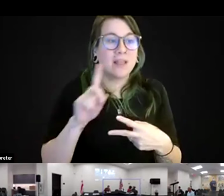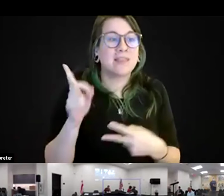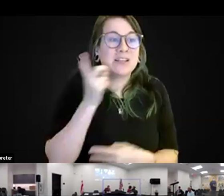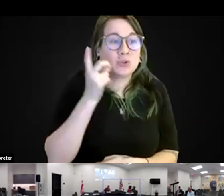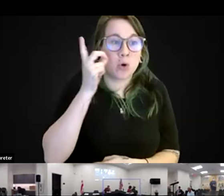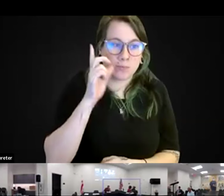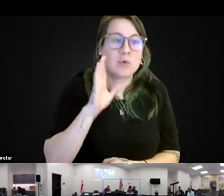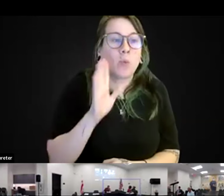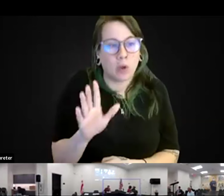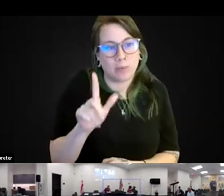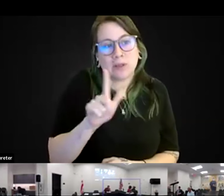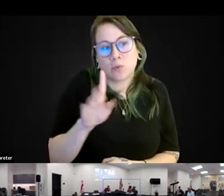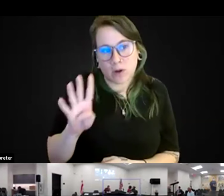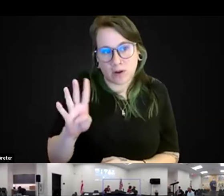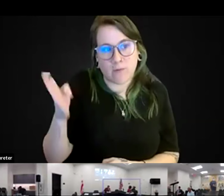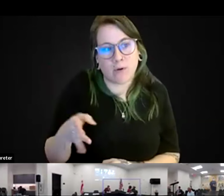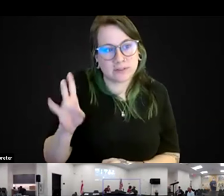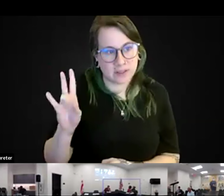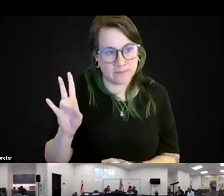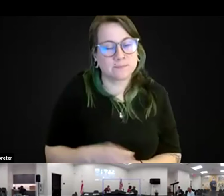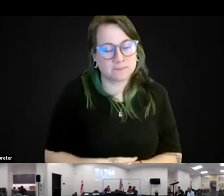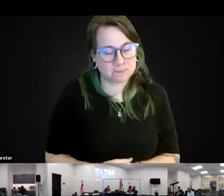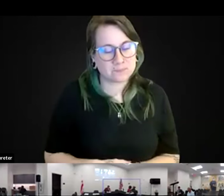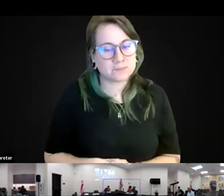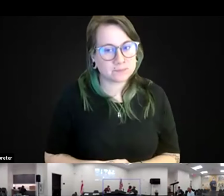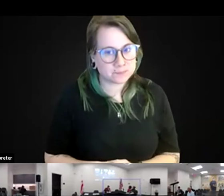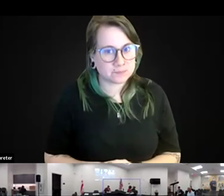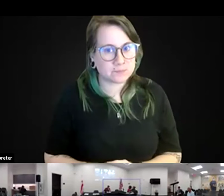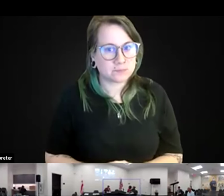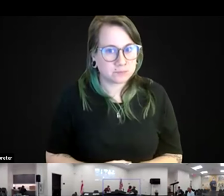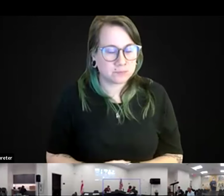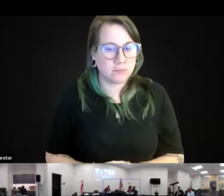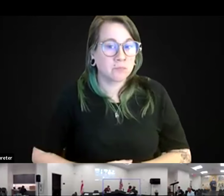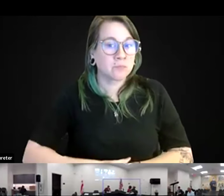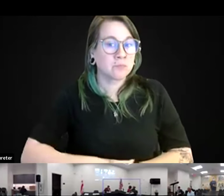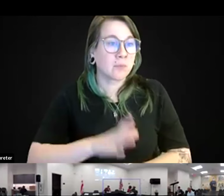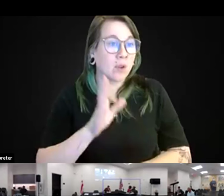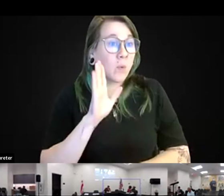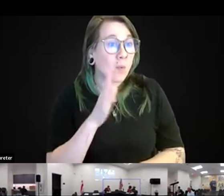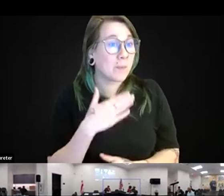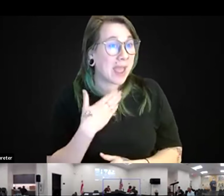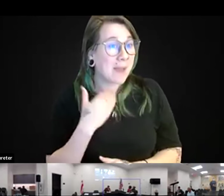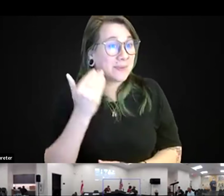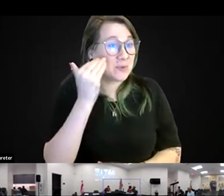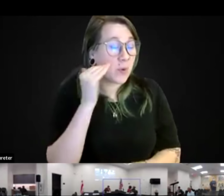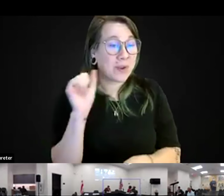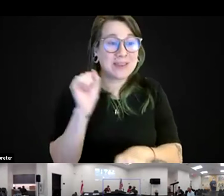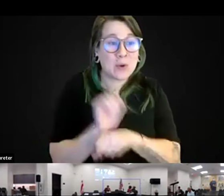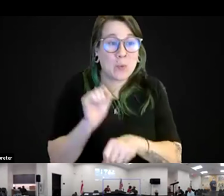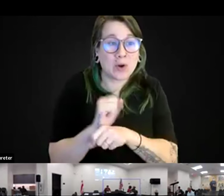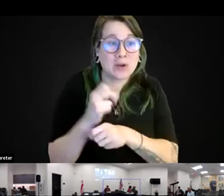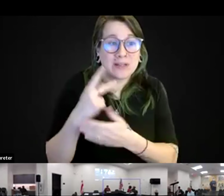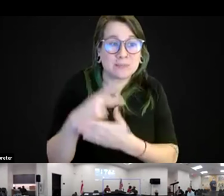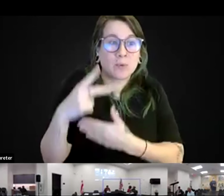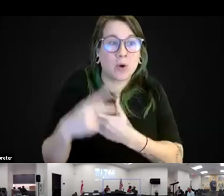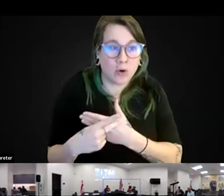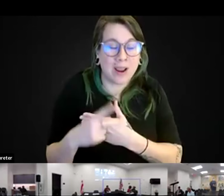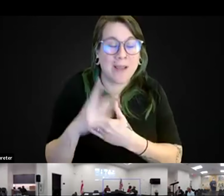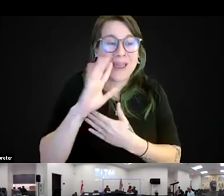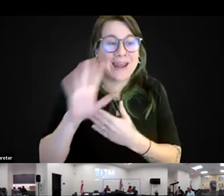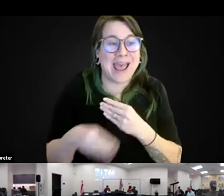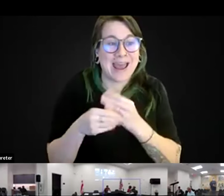are 24/7. Um, and you'll be glad to know that in the workman's program, an added incentive is